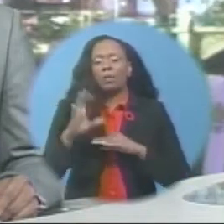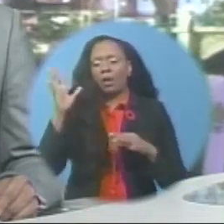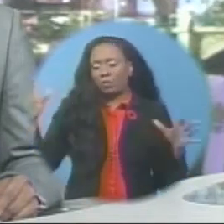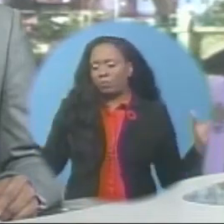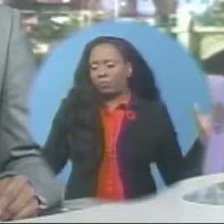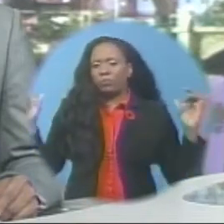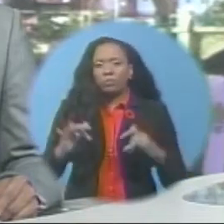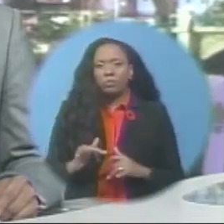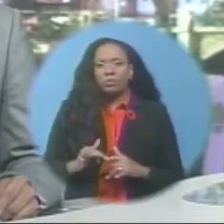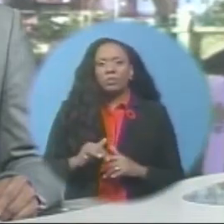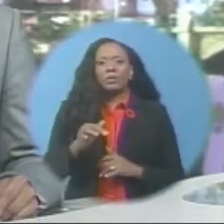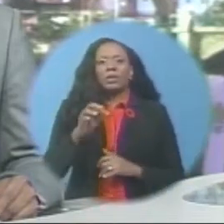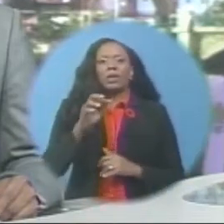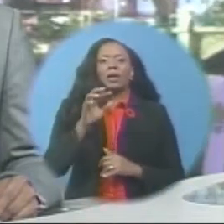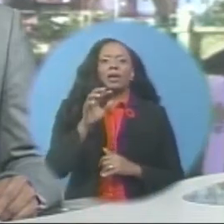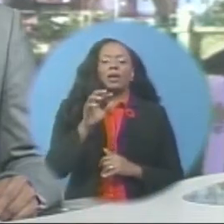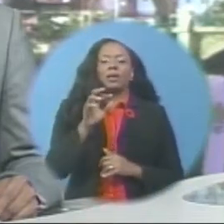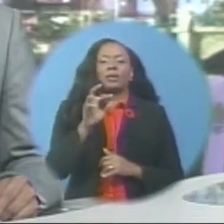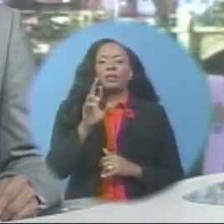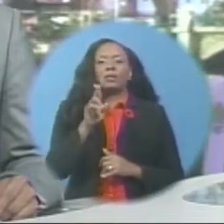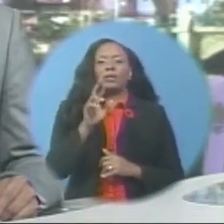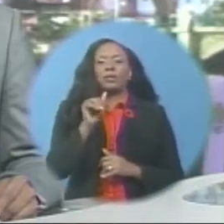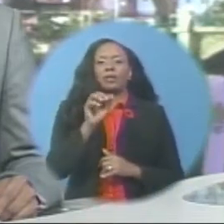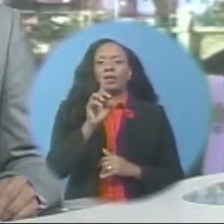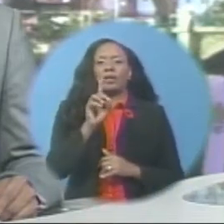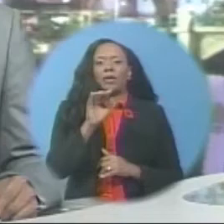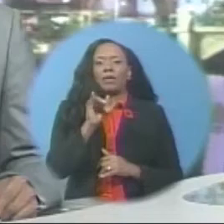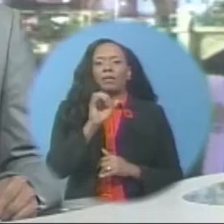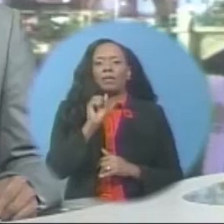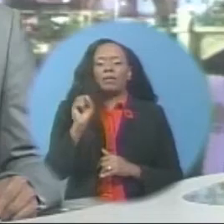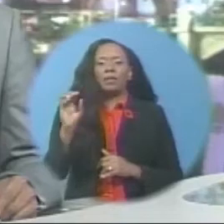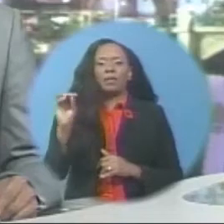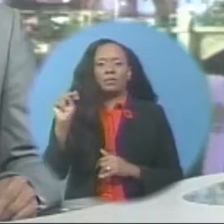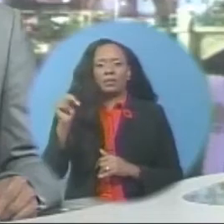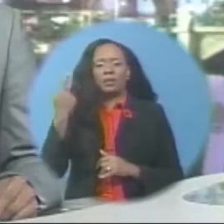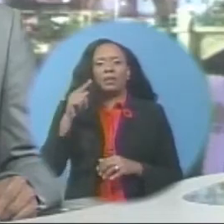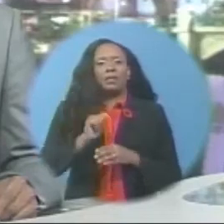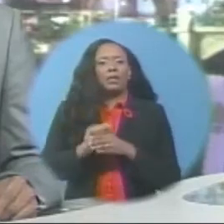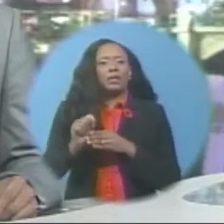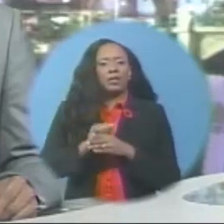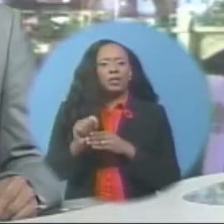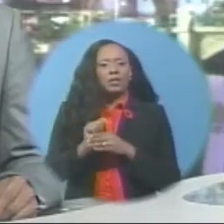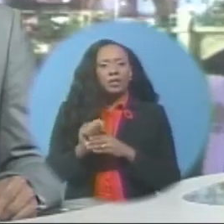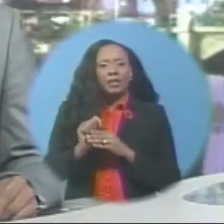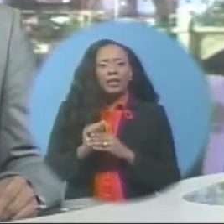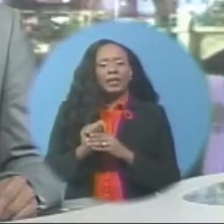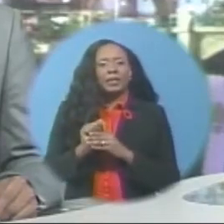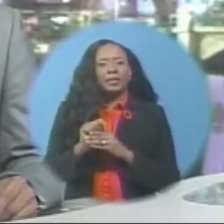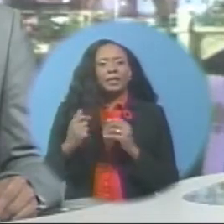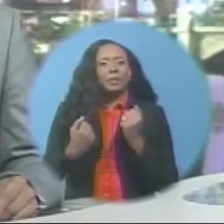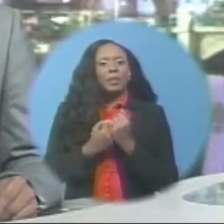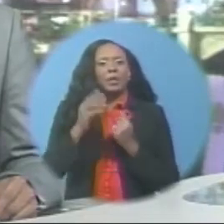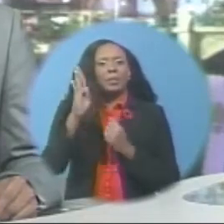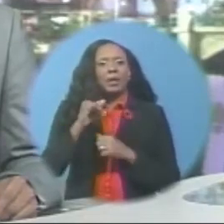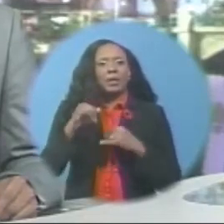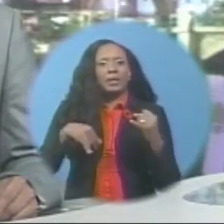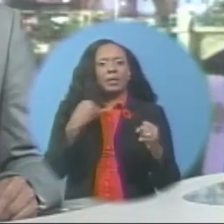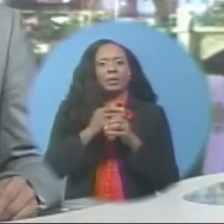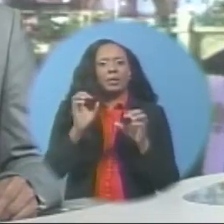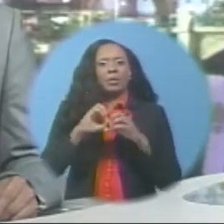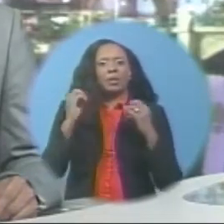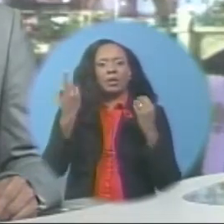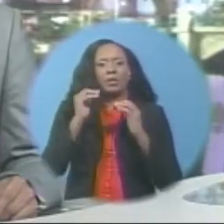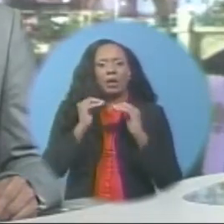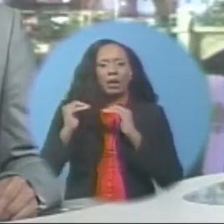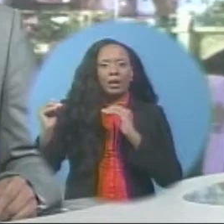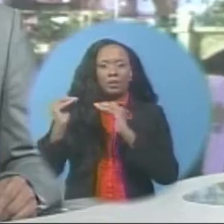the Barbados National Standards Institute's training for the Joint Technical Committee of the International Organization for Standardization and